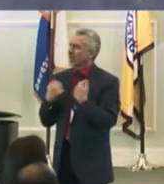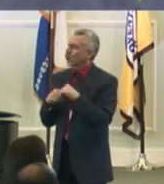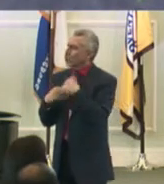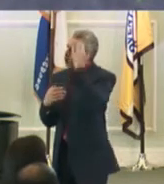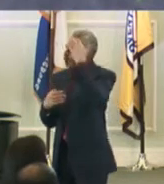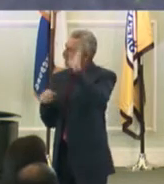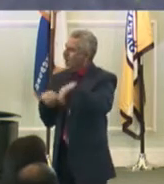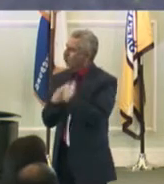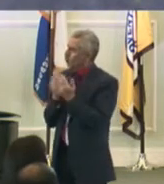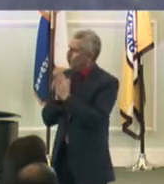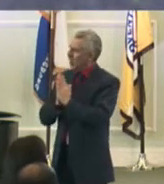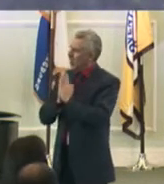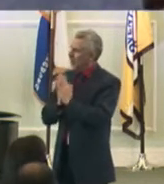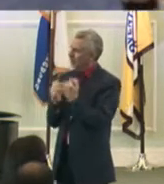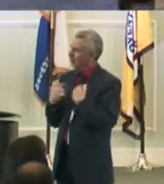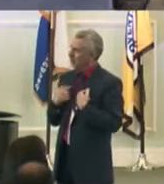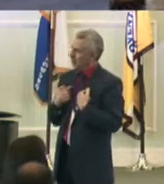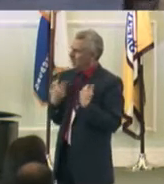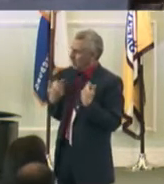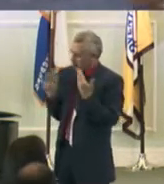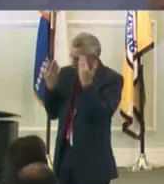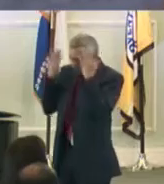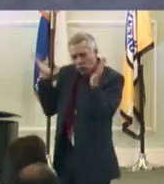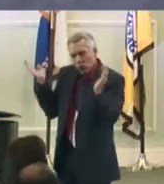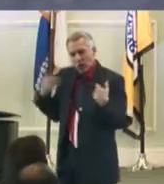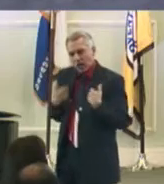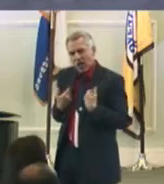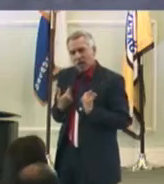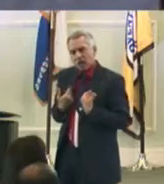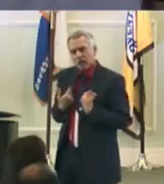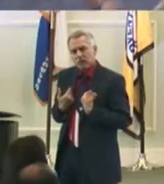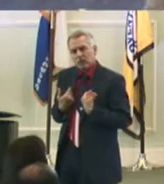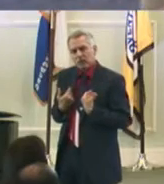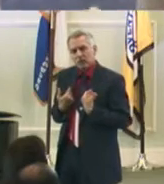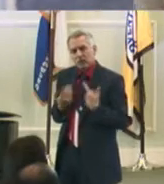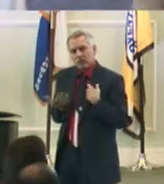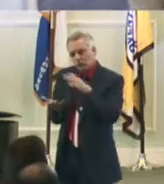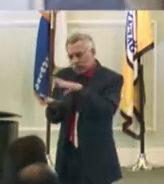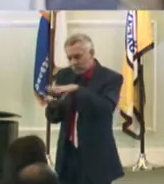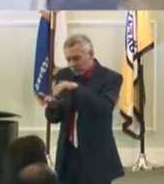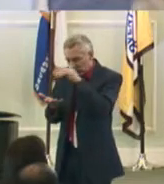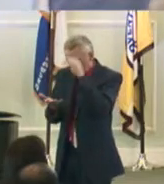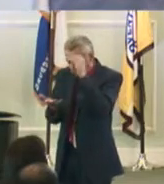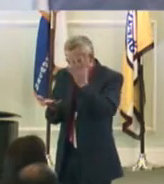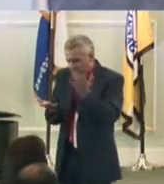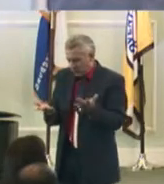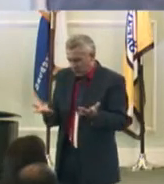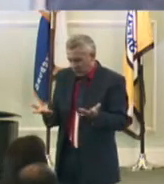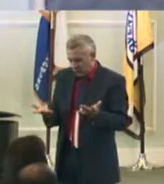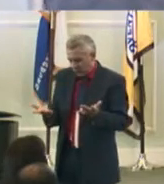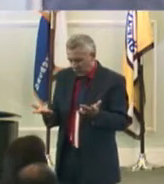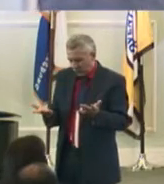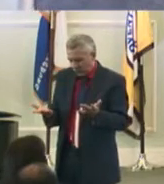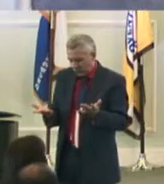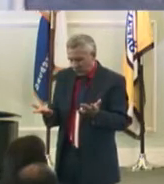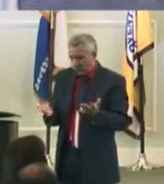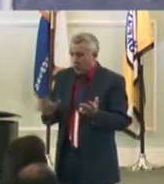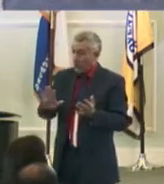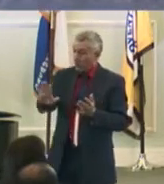the challenge with us as Christians walking with God is we don't learn anything new because we think we already know